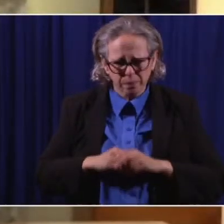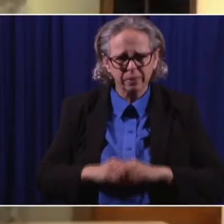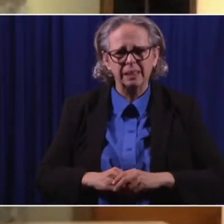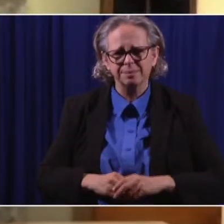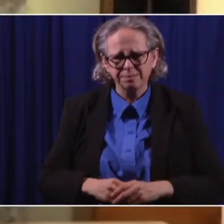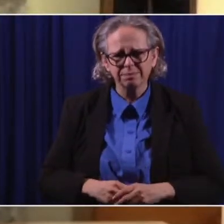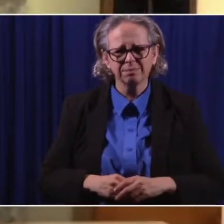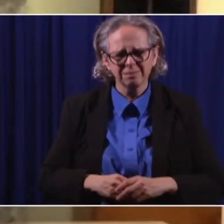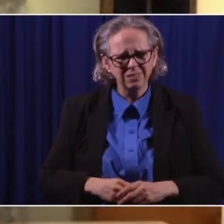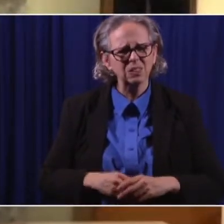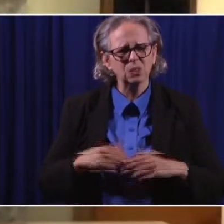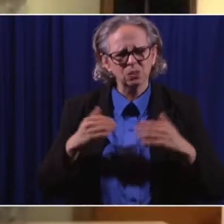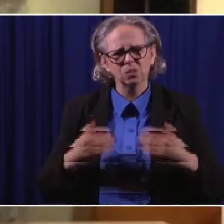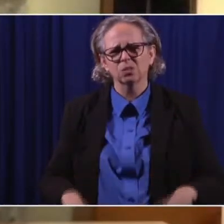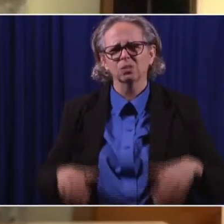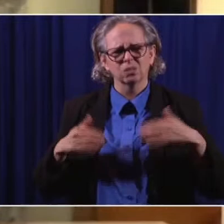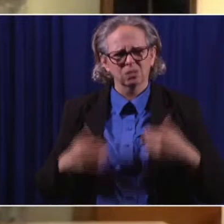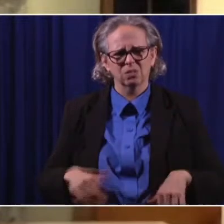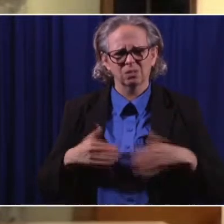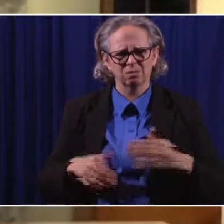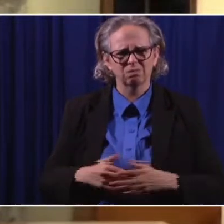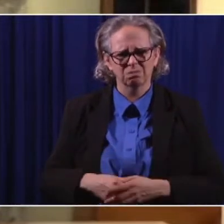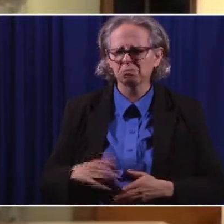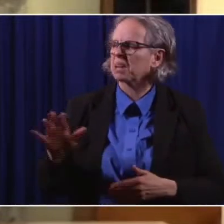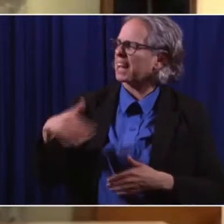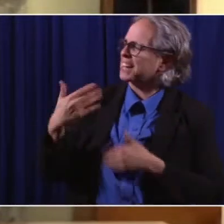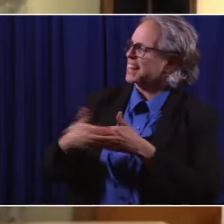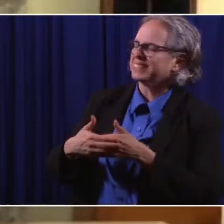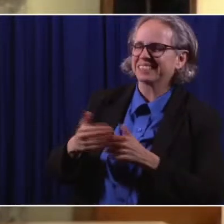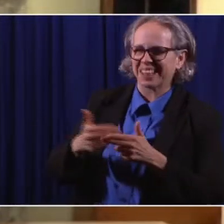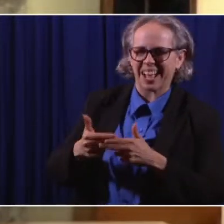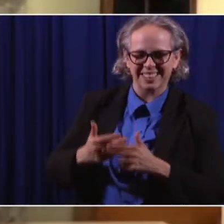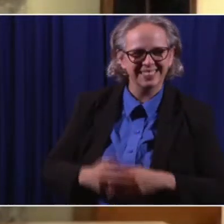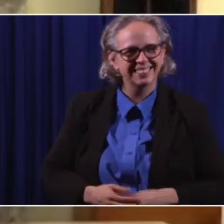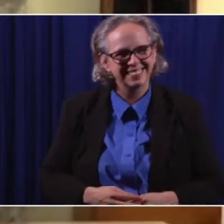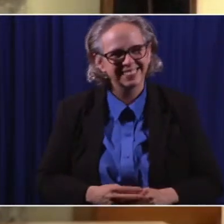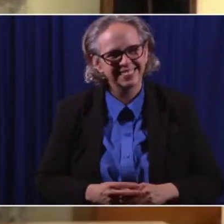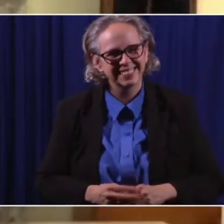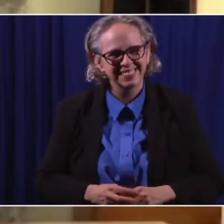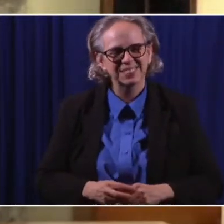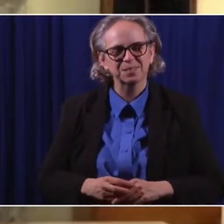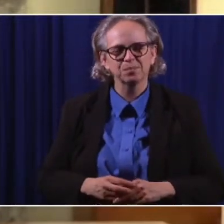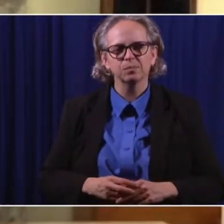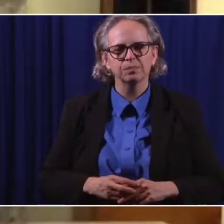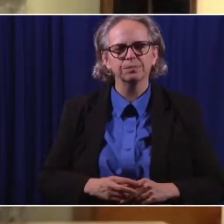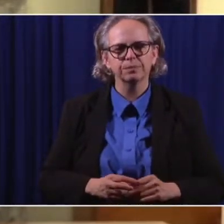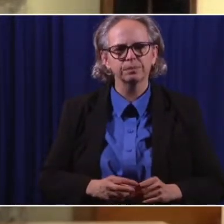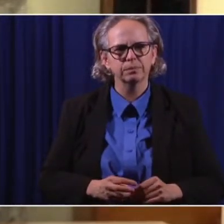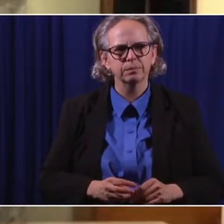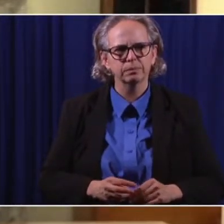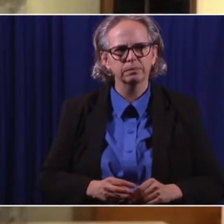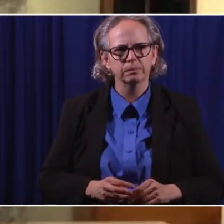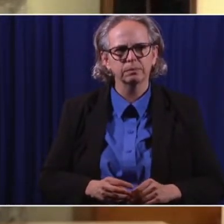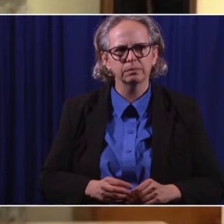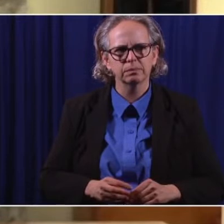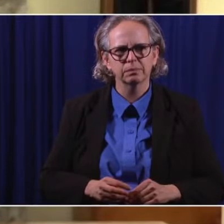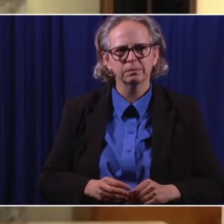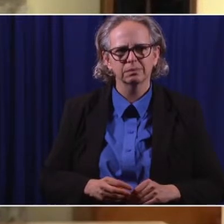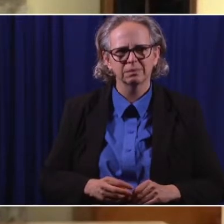Let's go, Eric, let's go look at the next slide. This is the